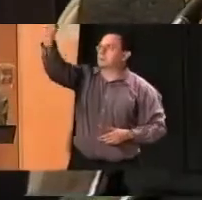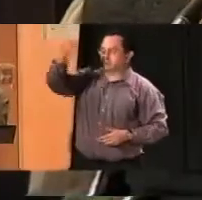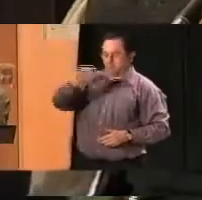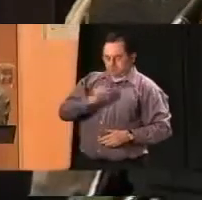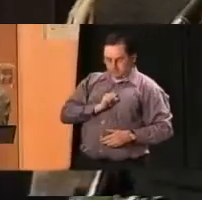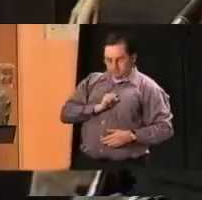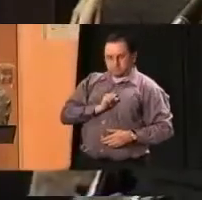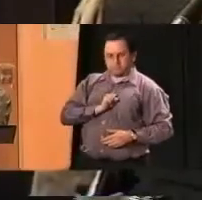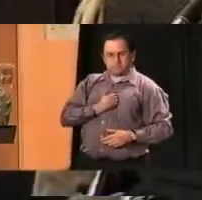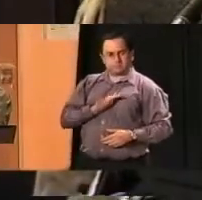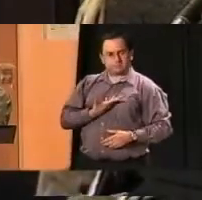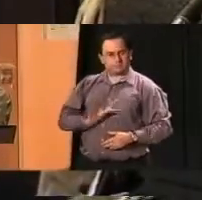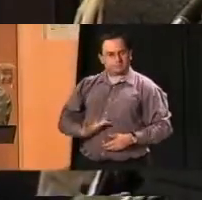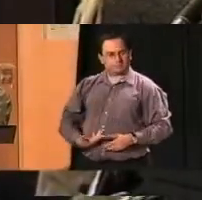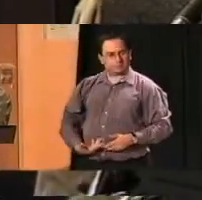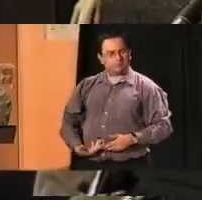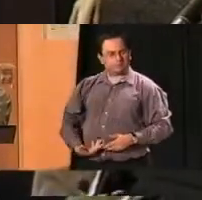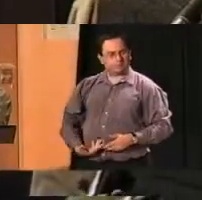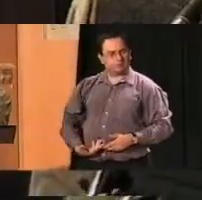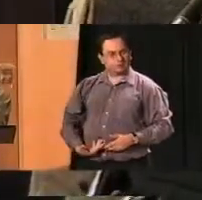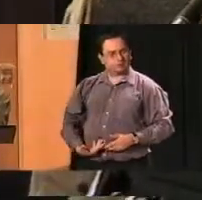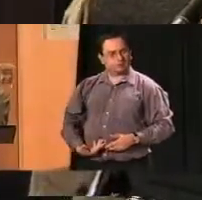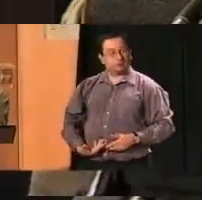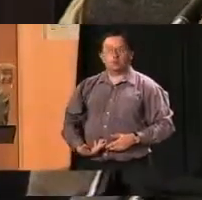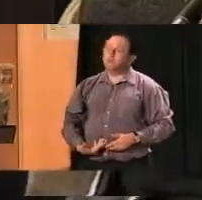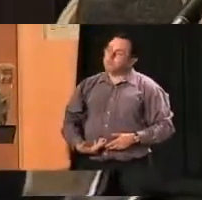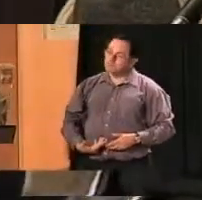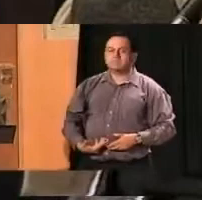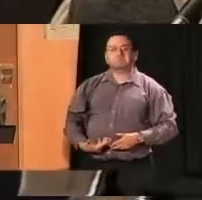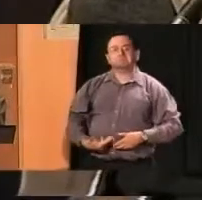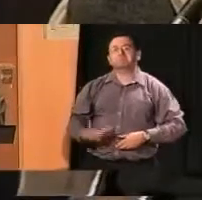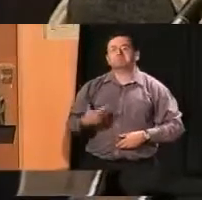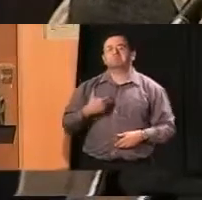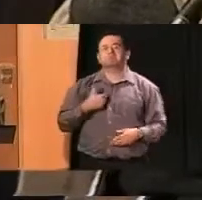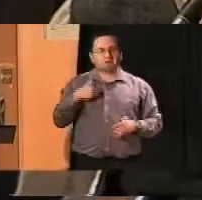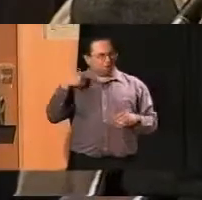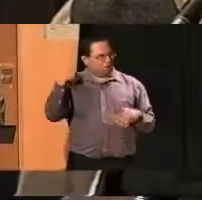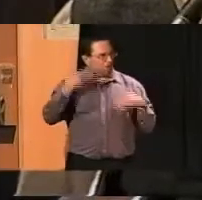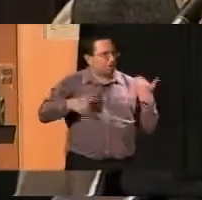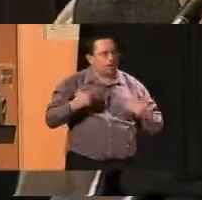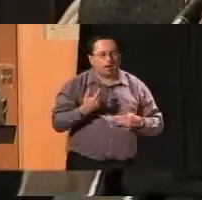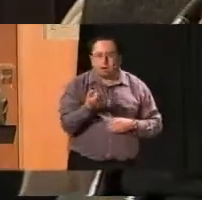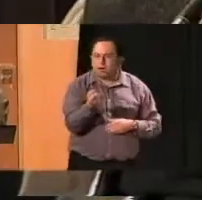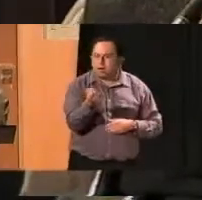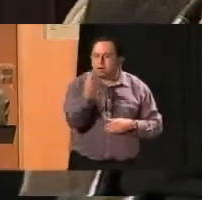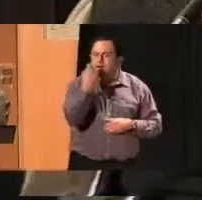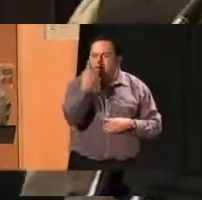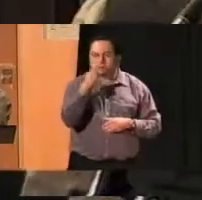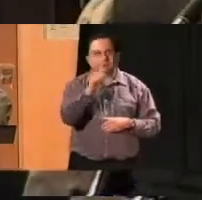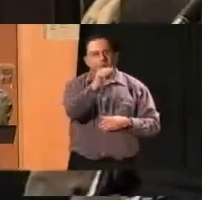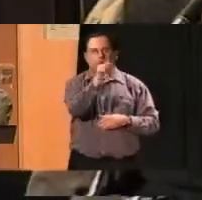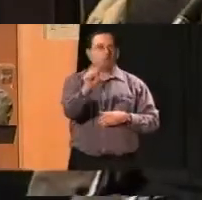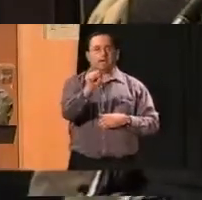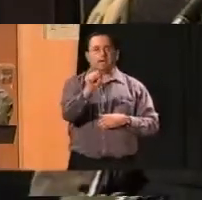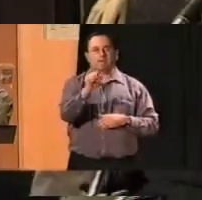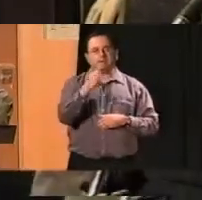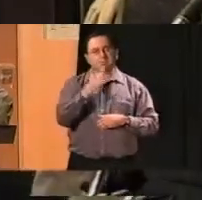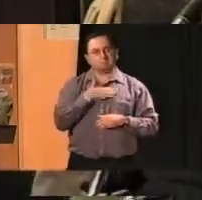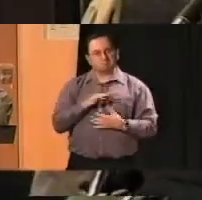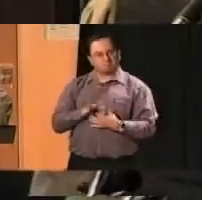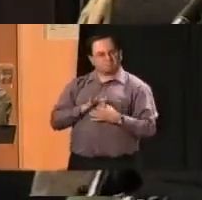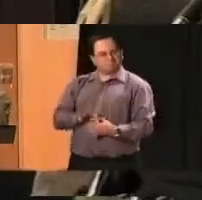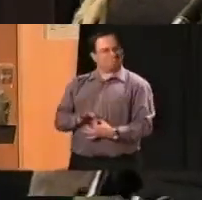Tourette right there. I learned to understand it and made it my new